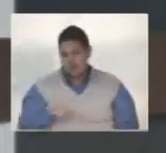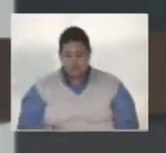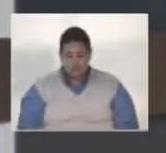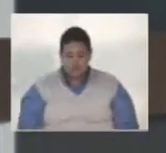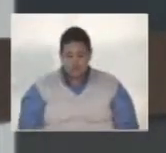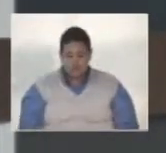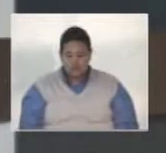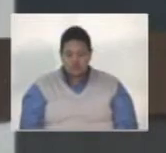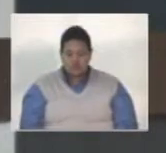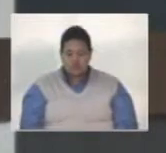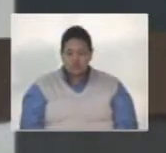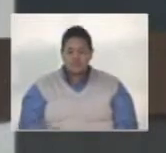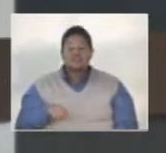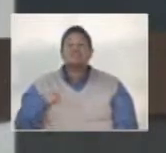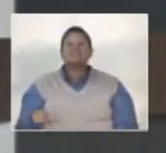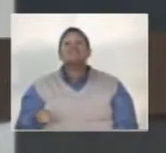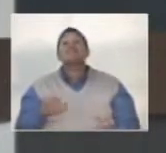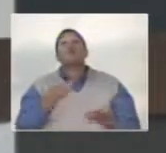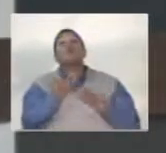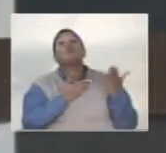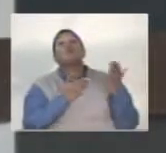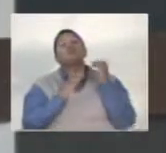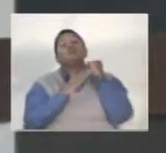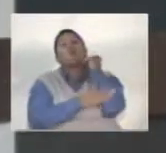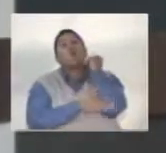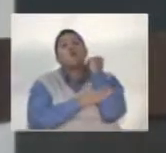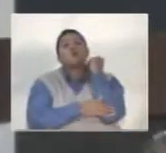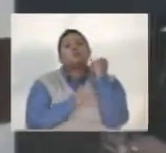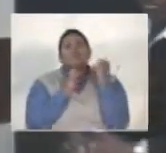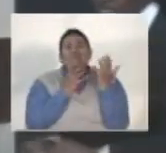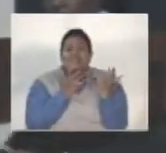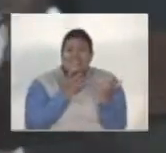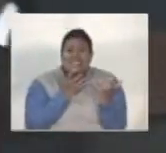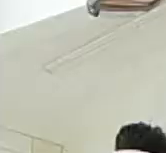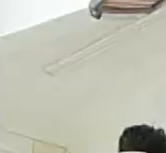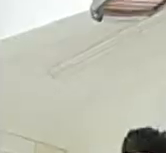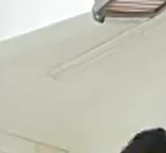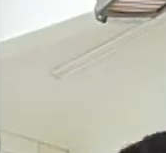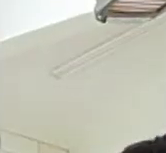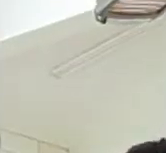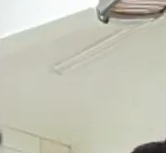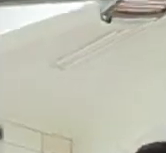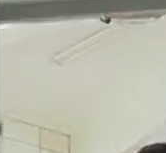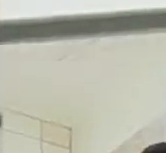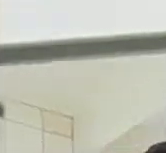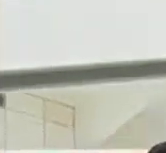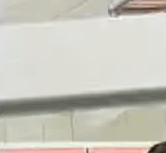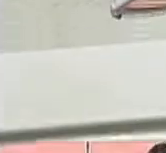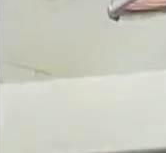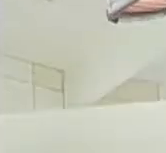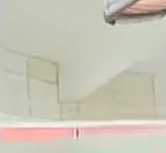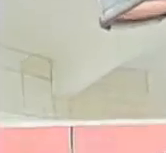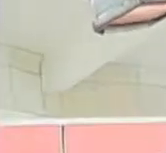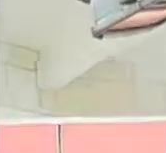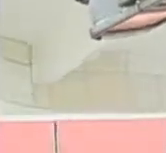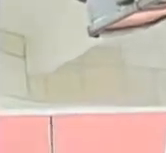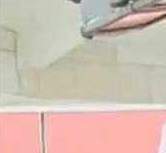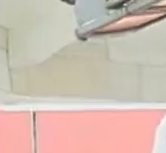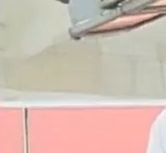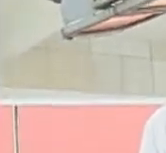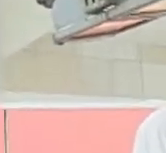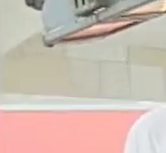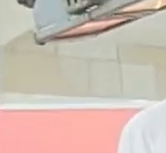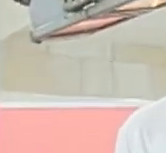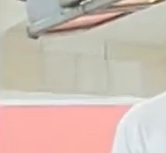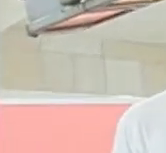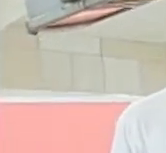is a service that the country has yearned for. Meanwhile, regulations are being developed to